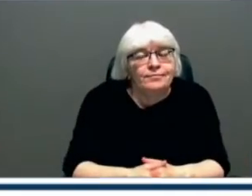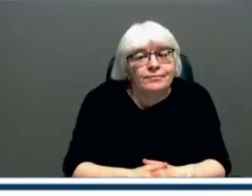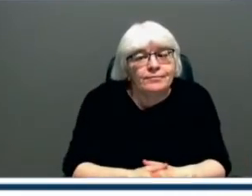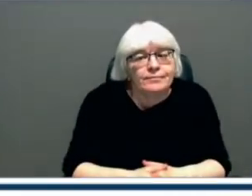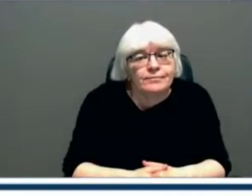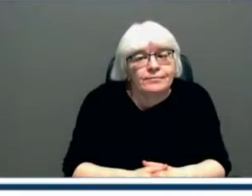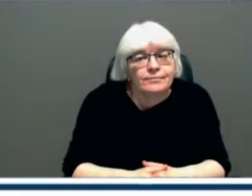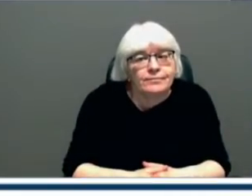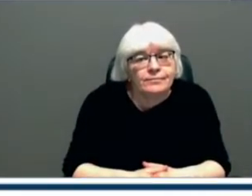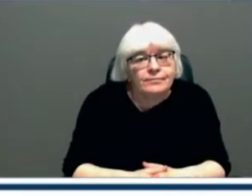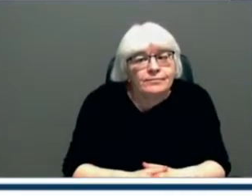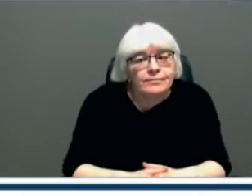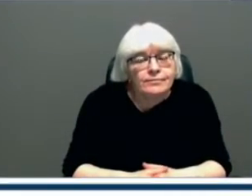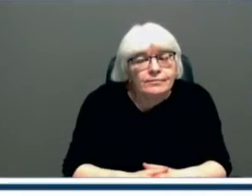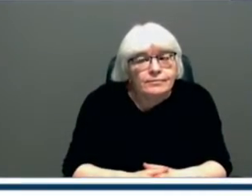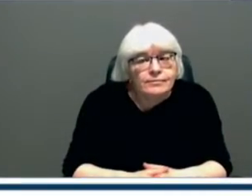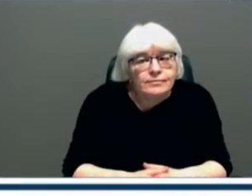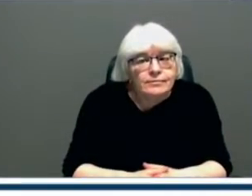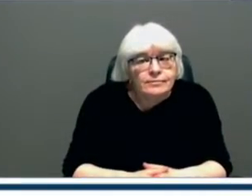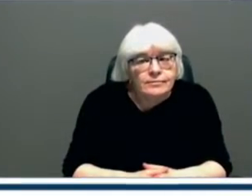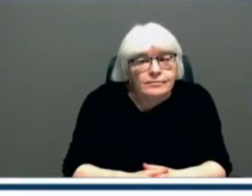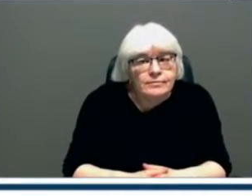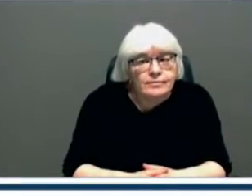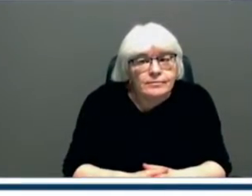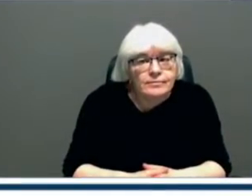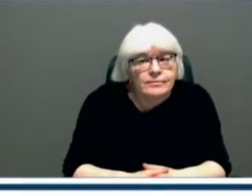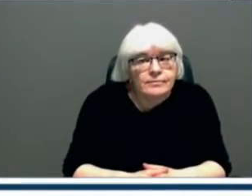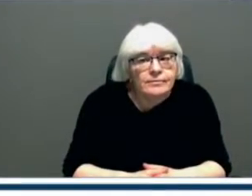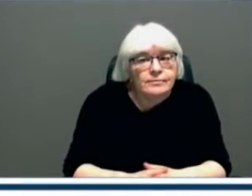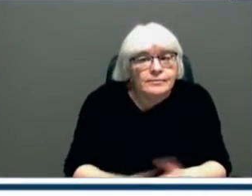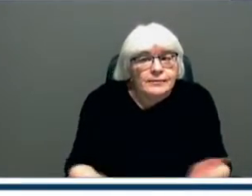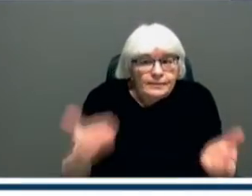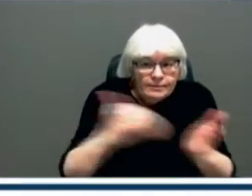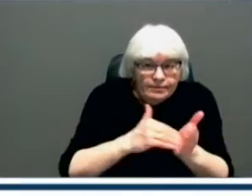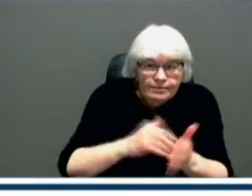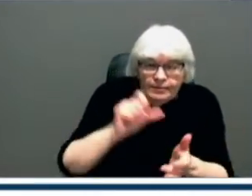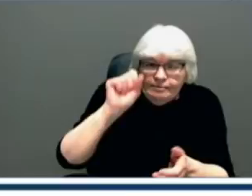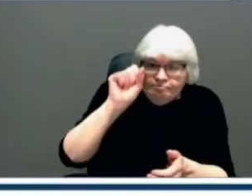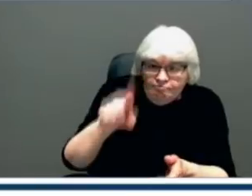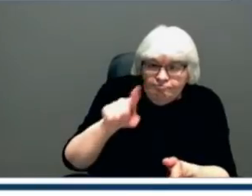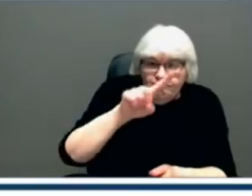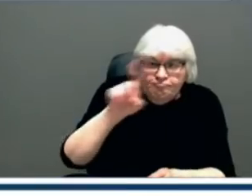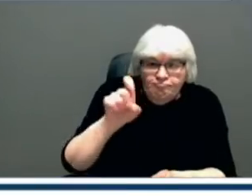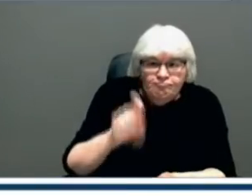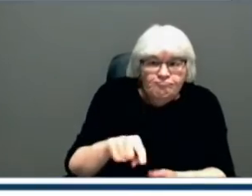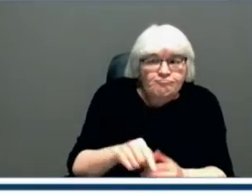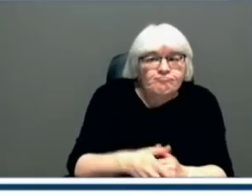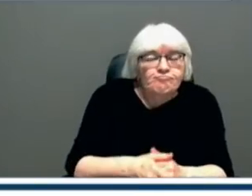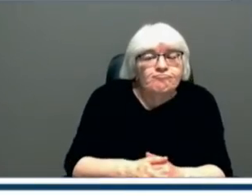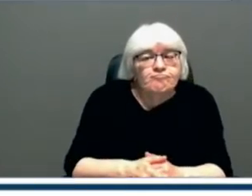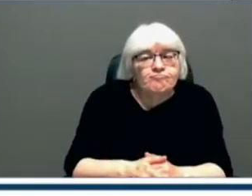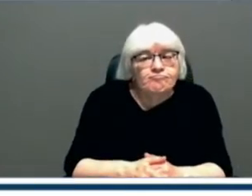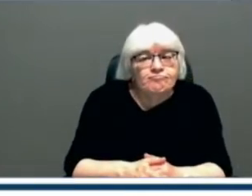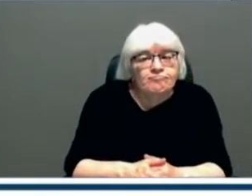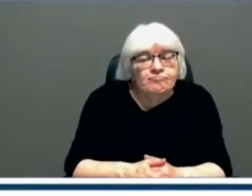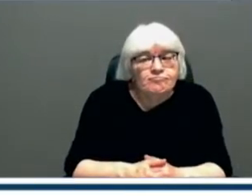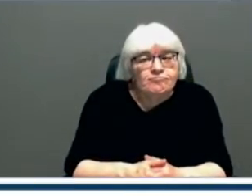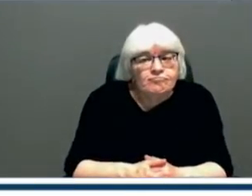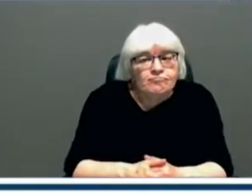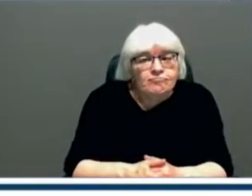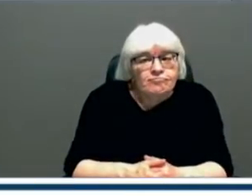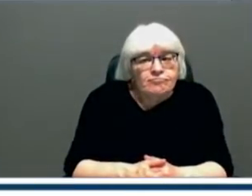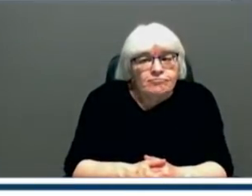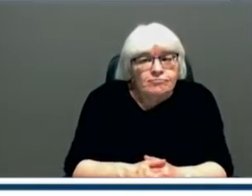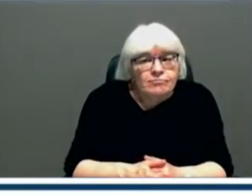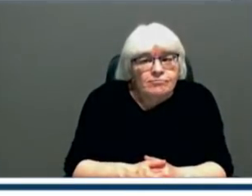Oh, hello? Go ahead with your follow-up, John. Okay, yeah, just wanted to, this again for Dr.